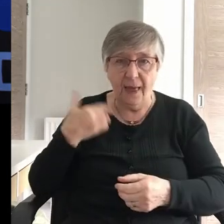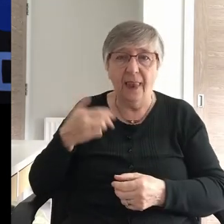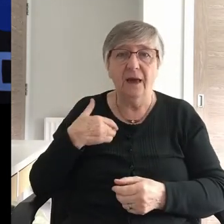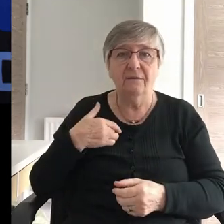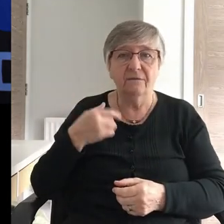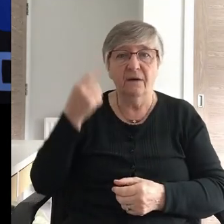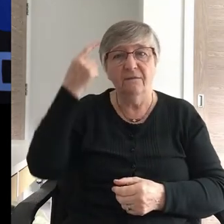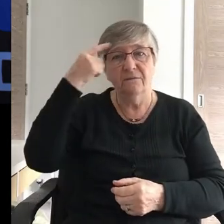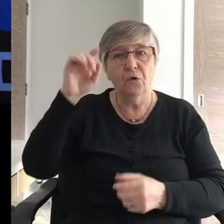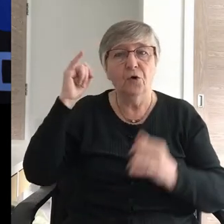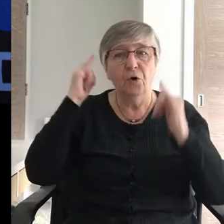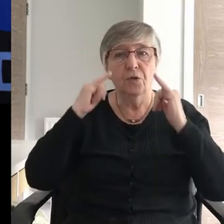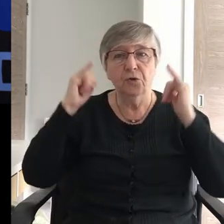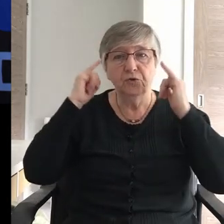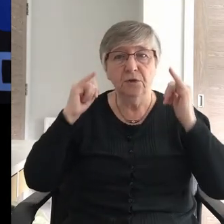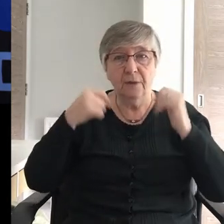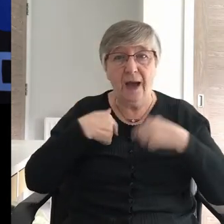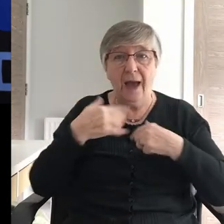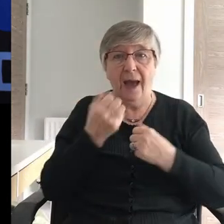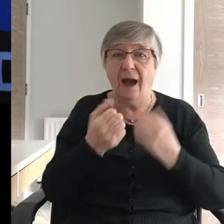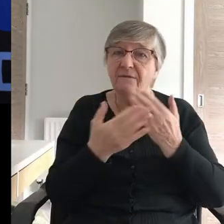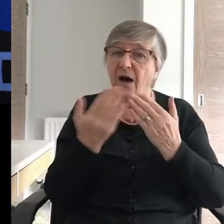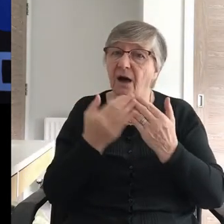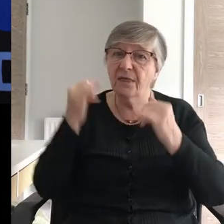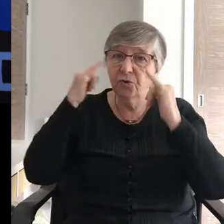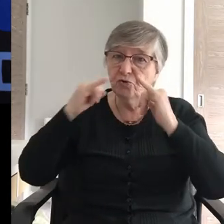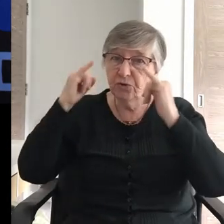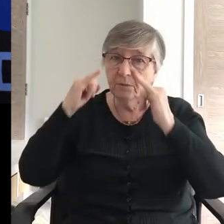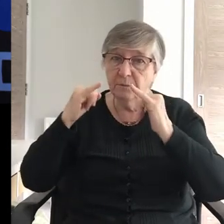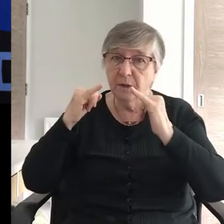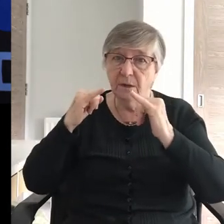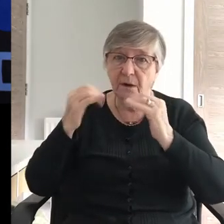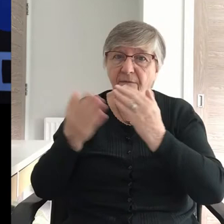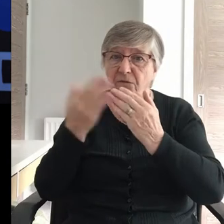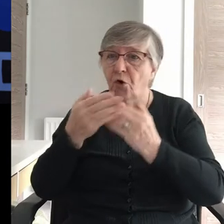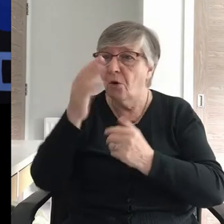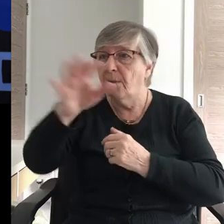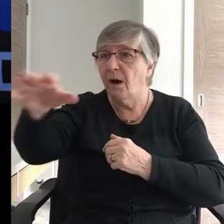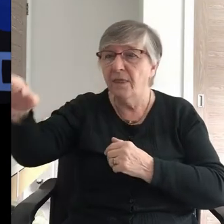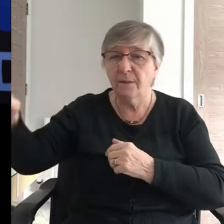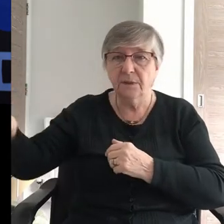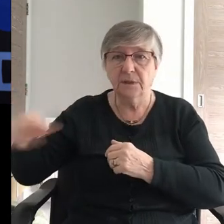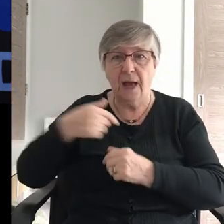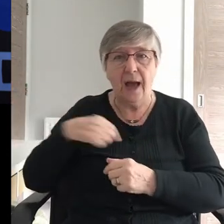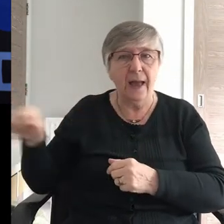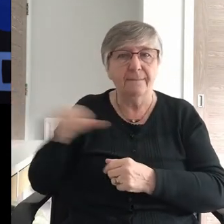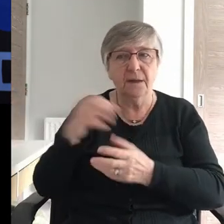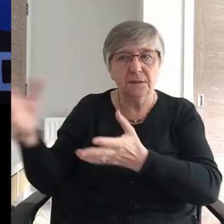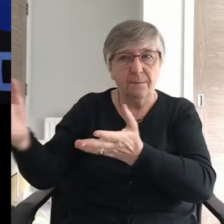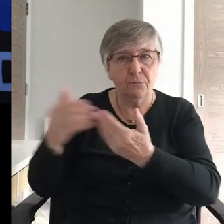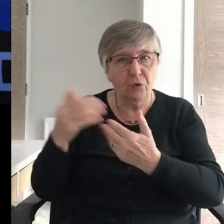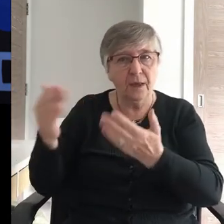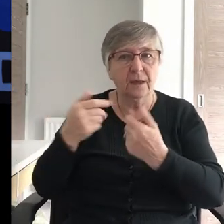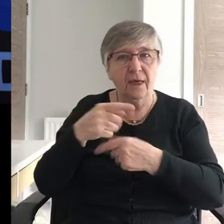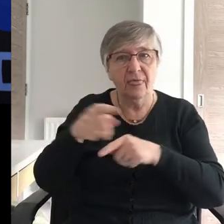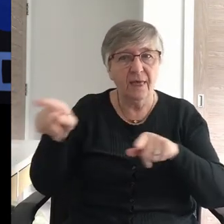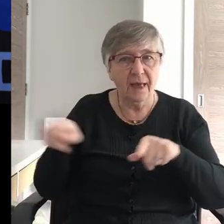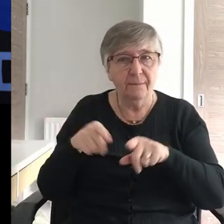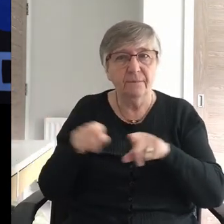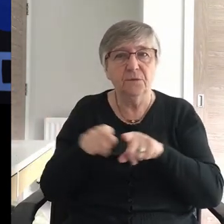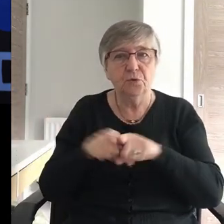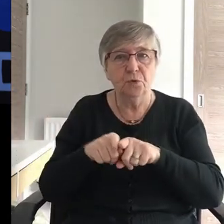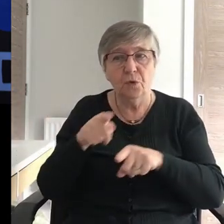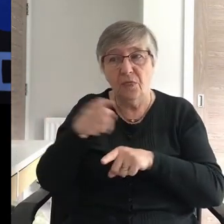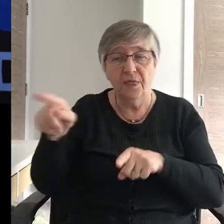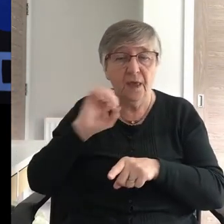sheep. I have other sheep that are not of this sheep pen. I must bring them also. They